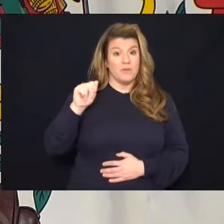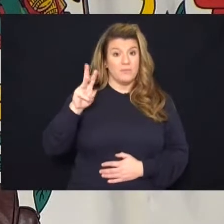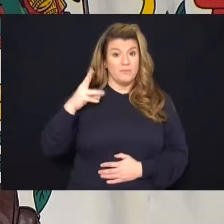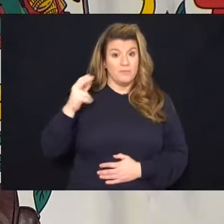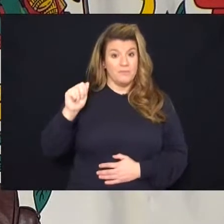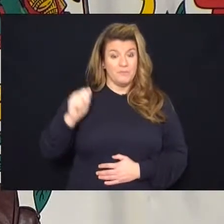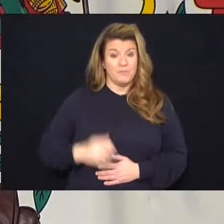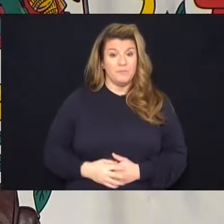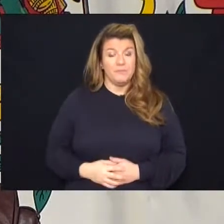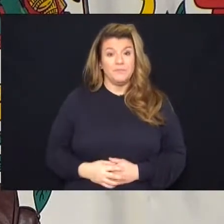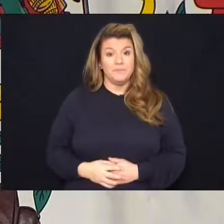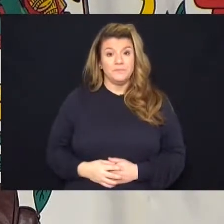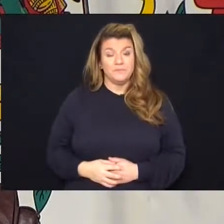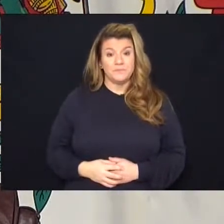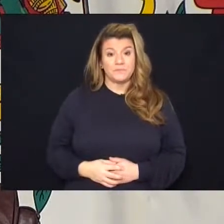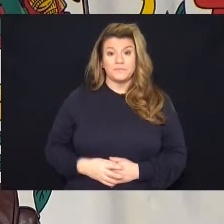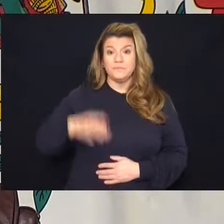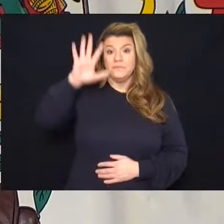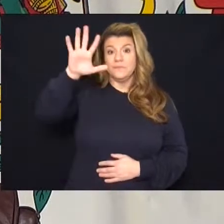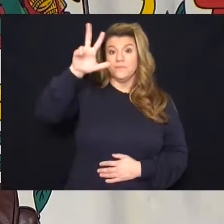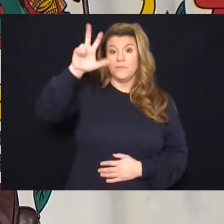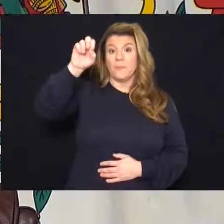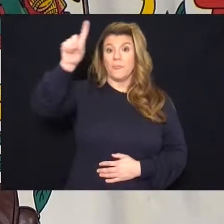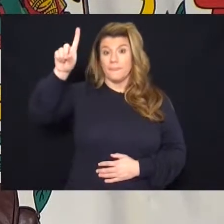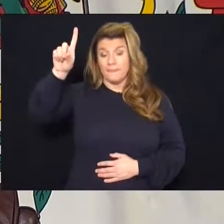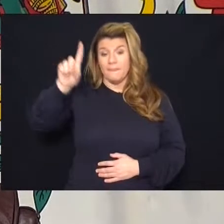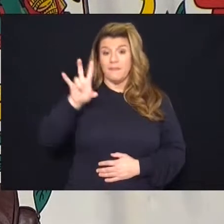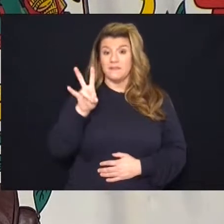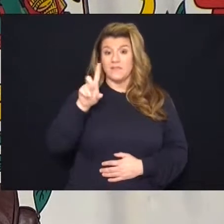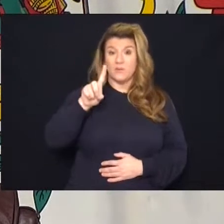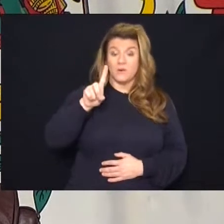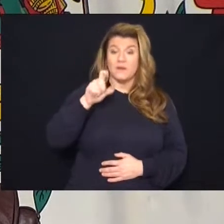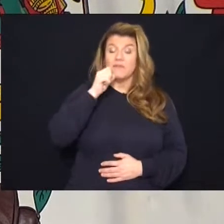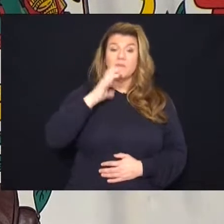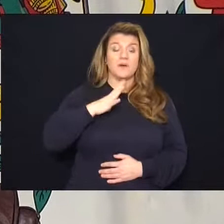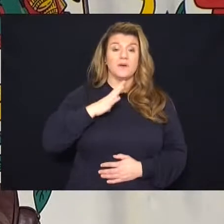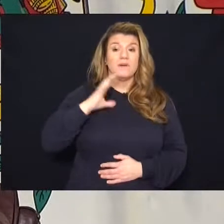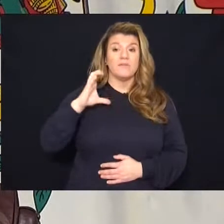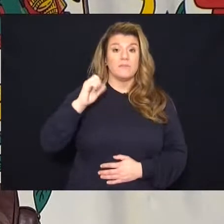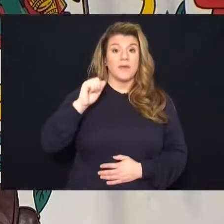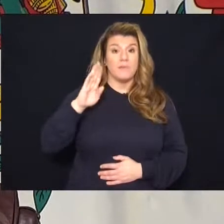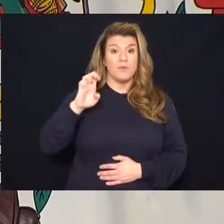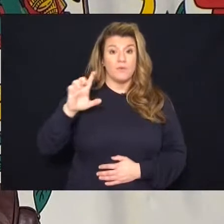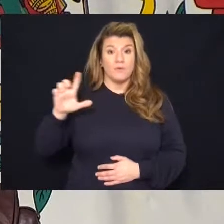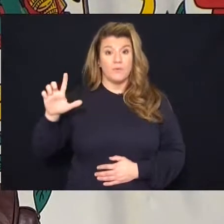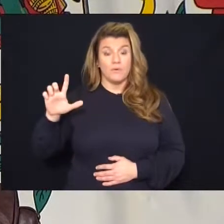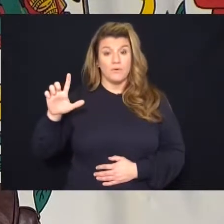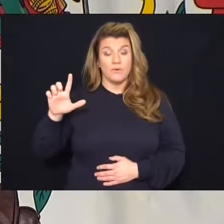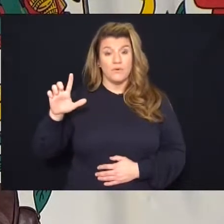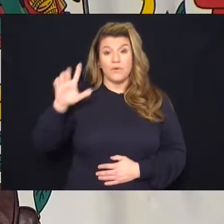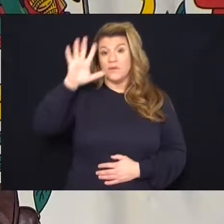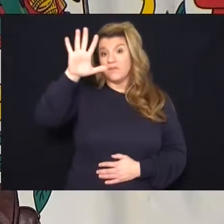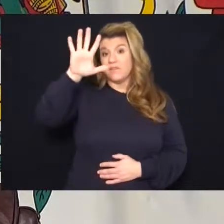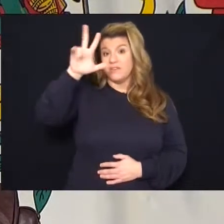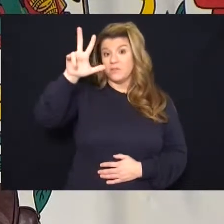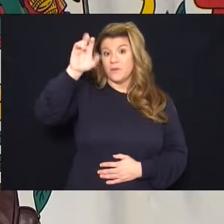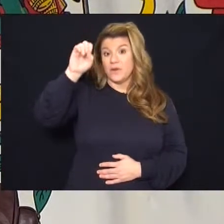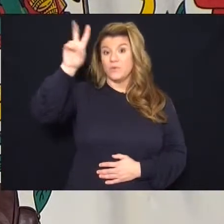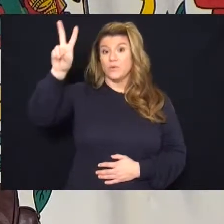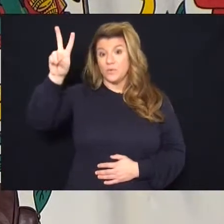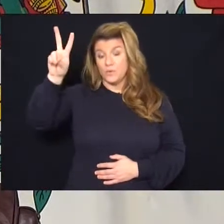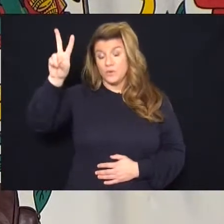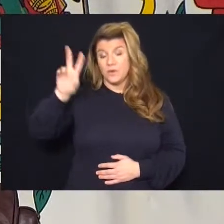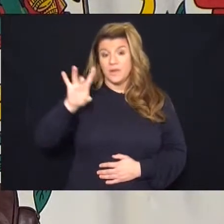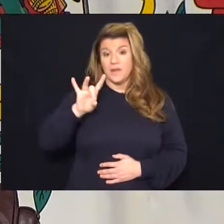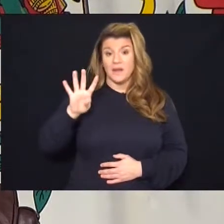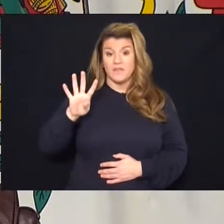County. The 5,301st death, a 71-year-old female from Cabell County. The 5,302nd death,